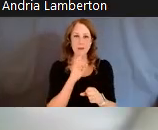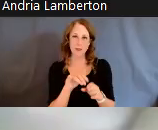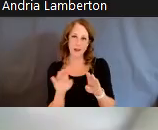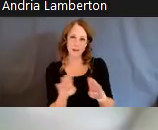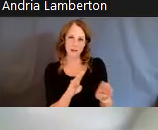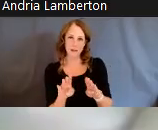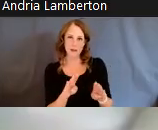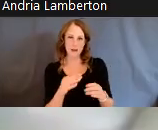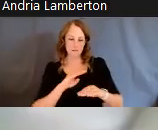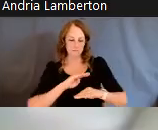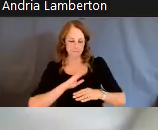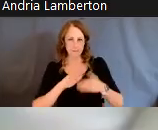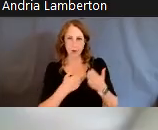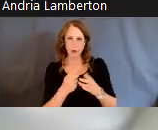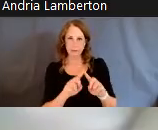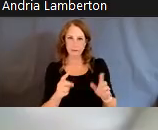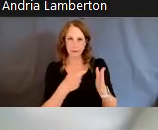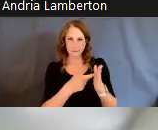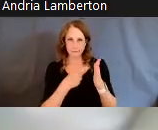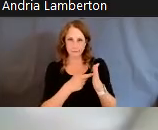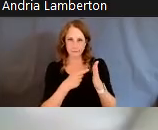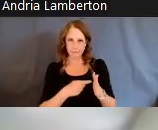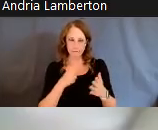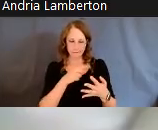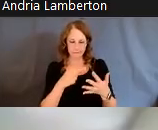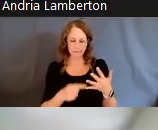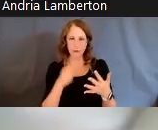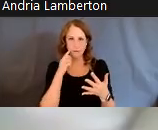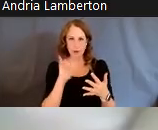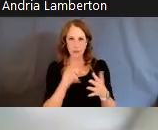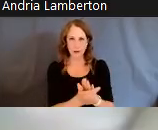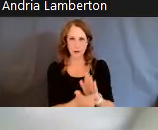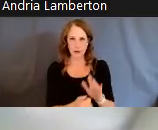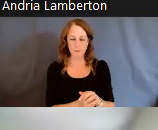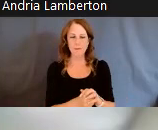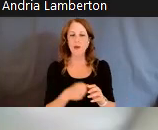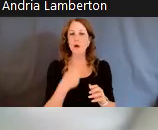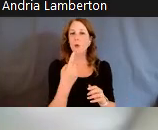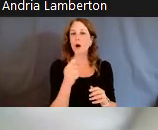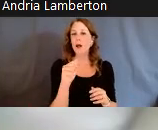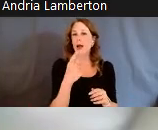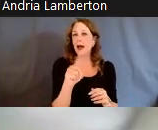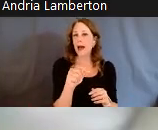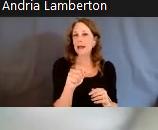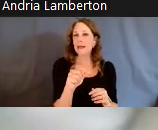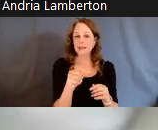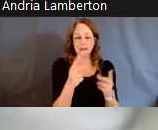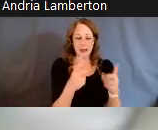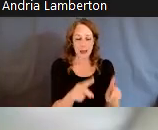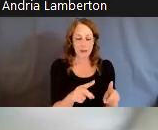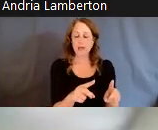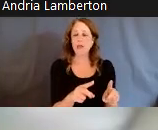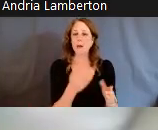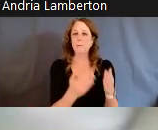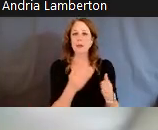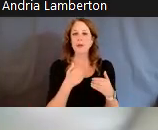particular crime or crimes. One act might lead to multiple charges. In other